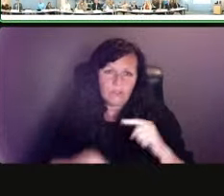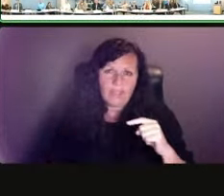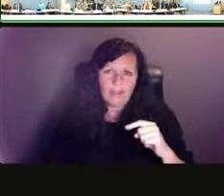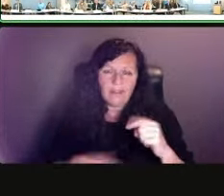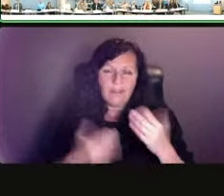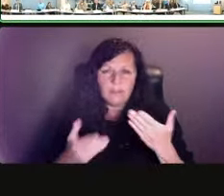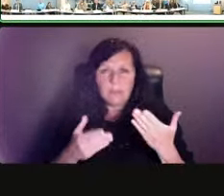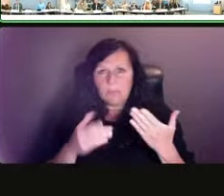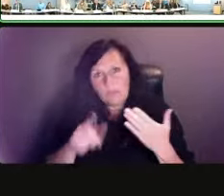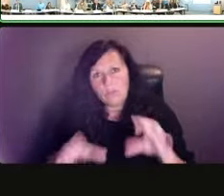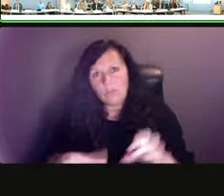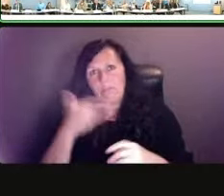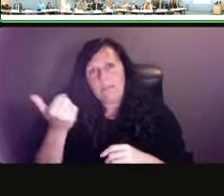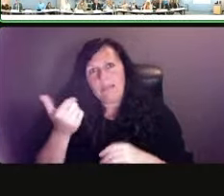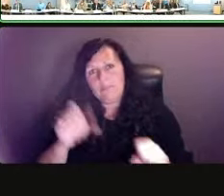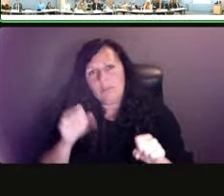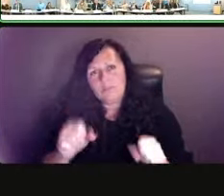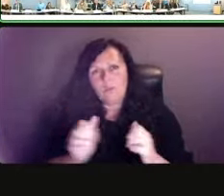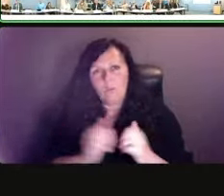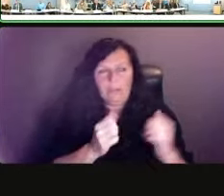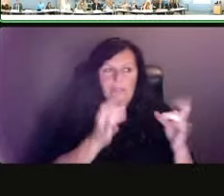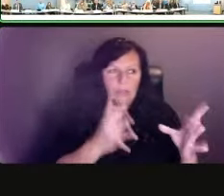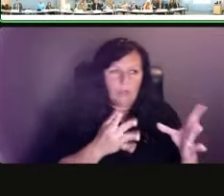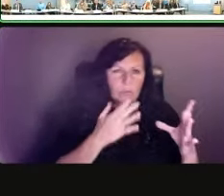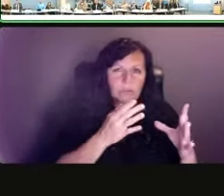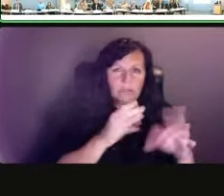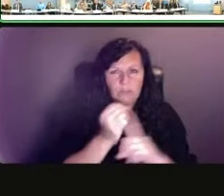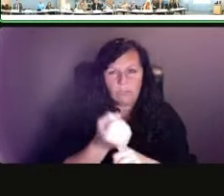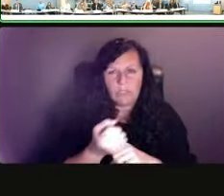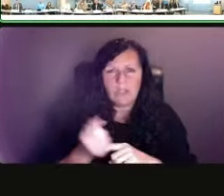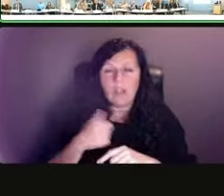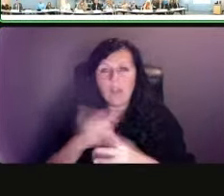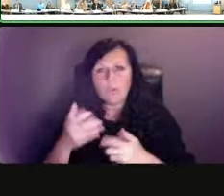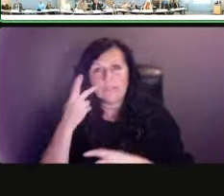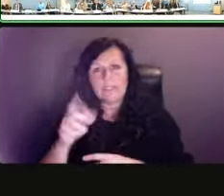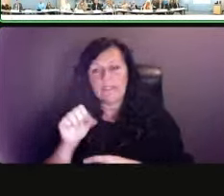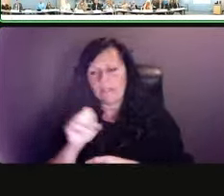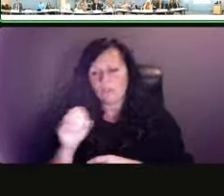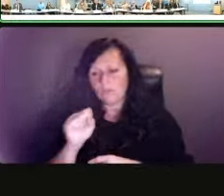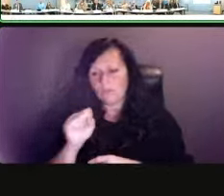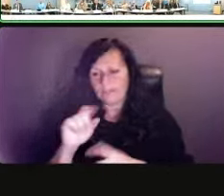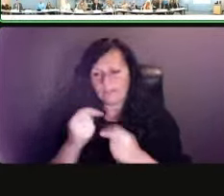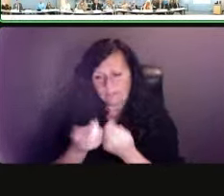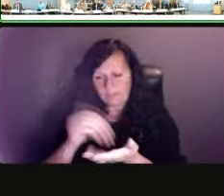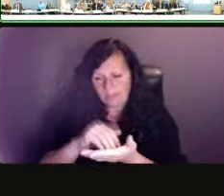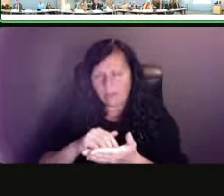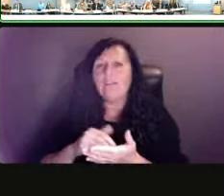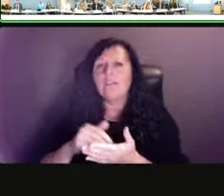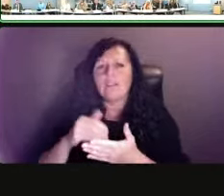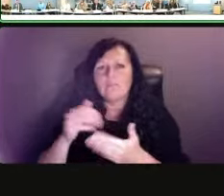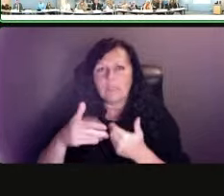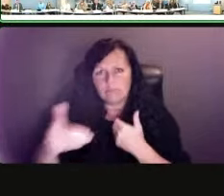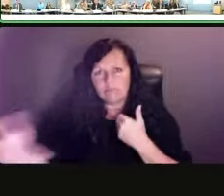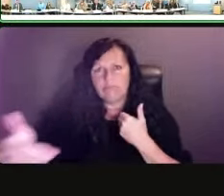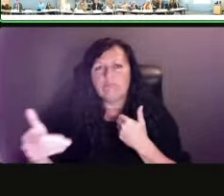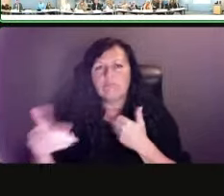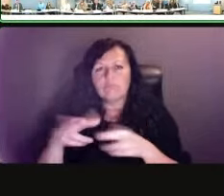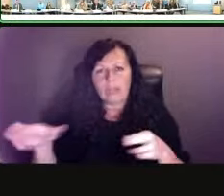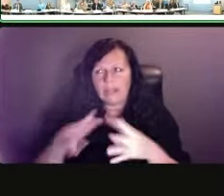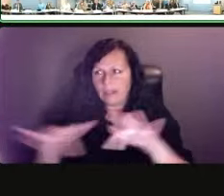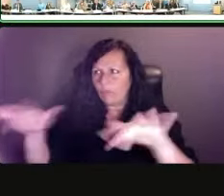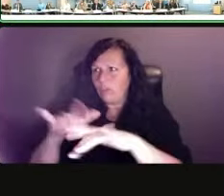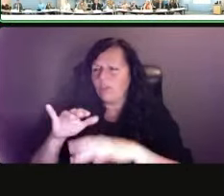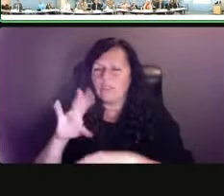situation, I would like to see a scenario where the SOS team gets to 7 days a week, and then something like maybe adding a park